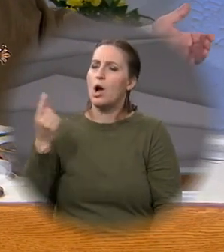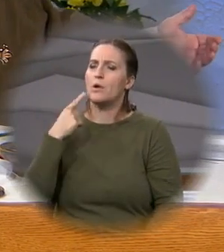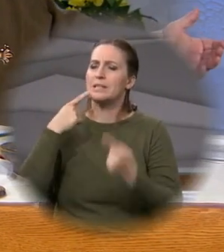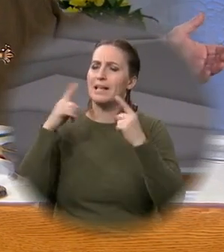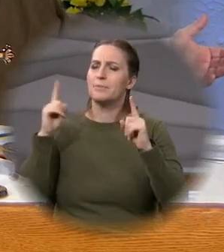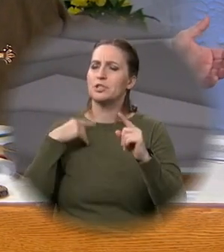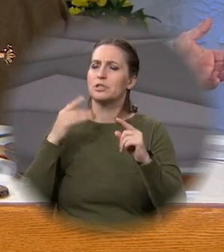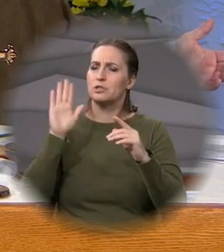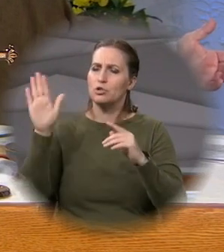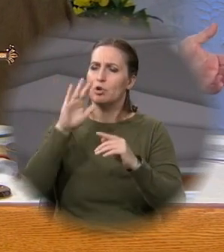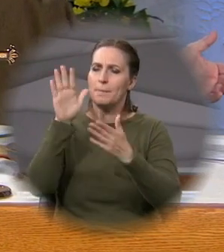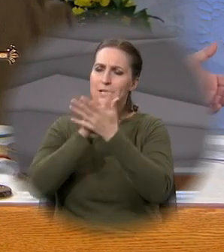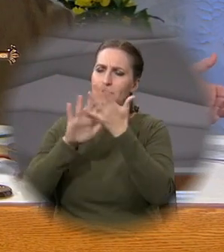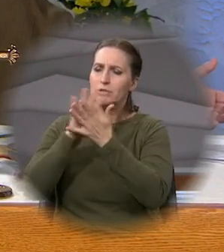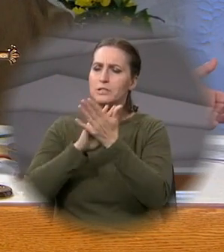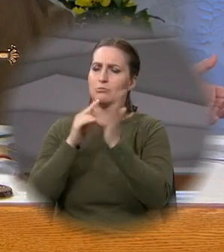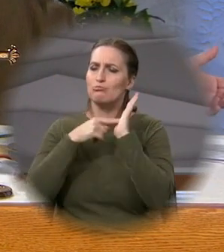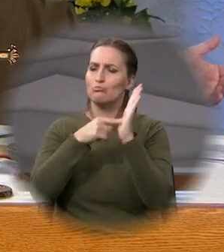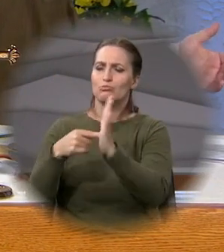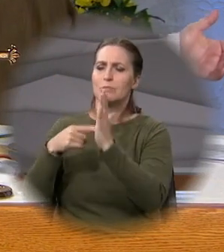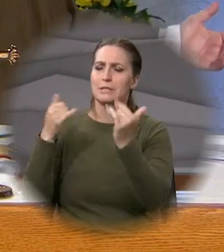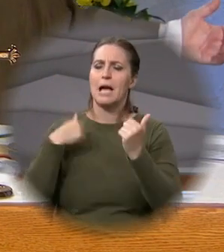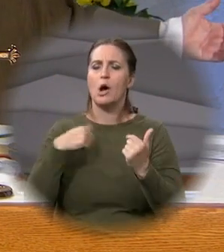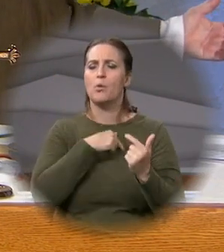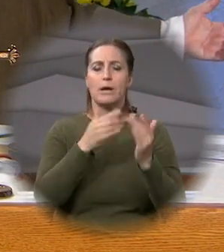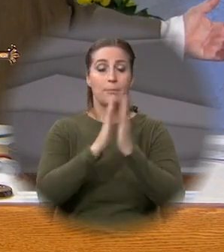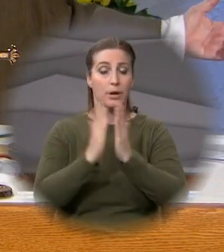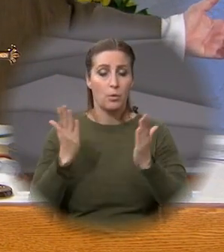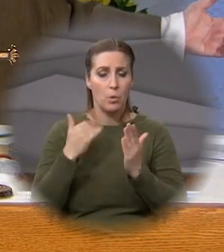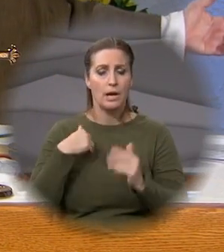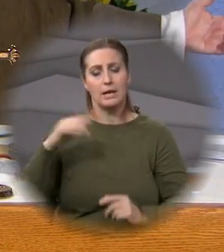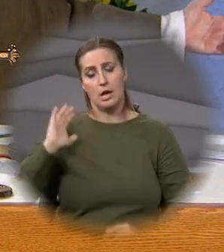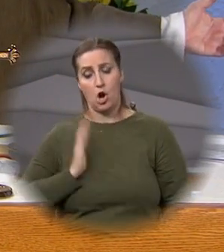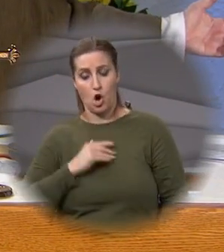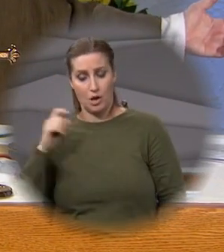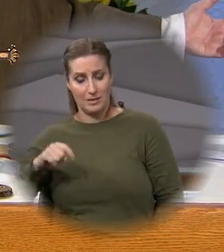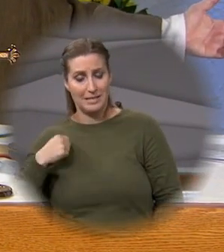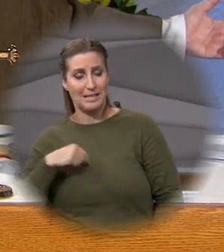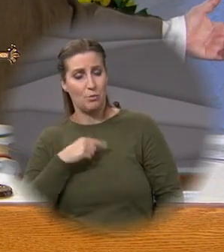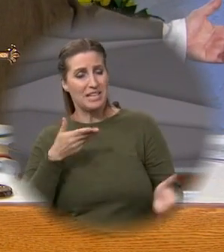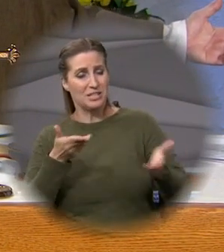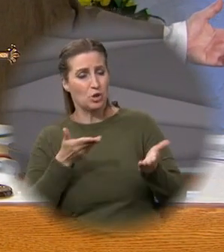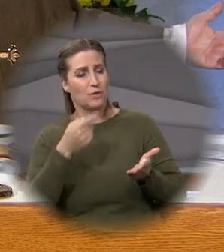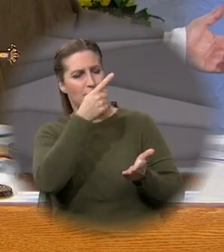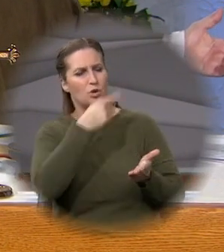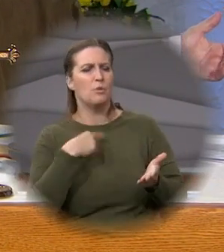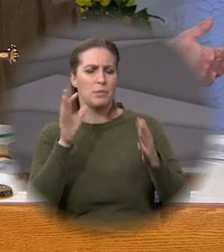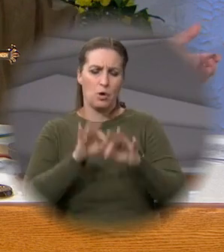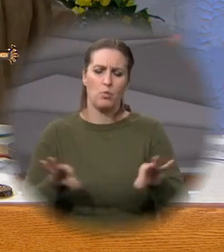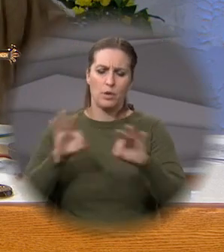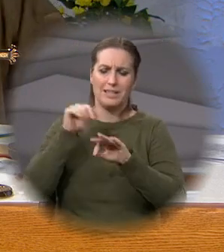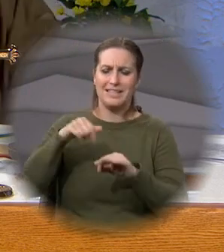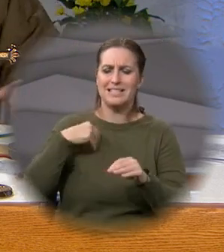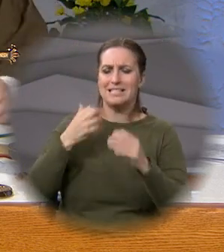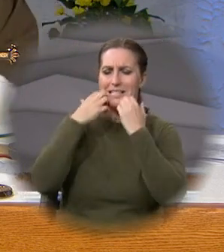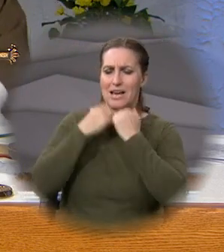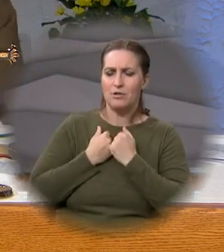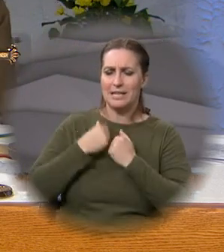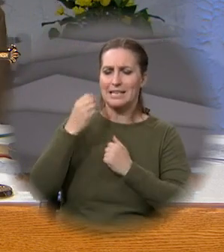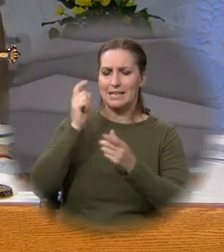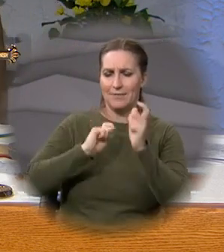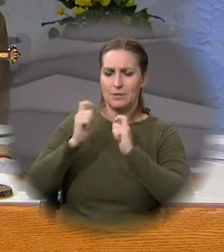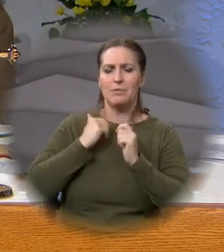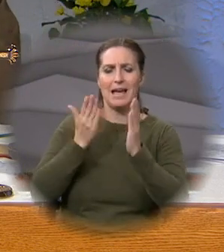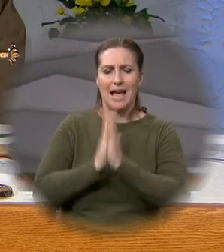accomplishes the effects of your mysteries, grant, we pray, that the needs by which we serve you may be worthy of these sacred gifts.